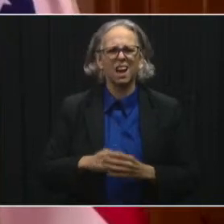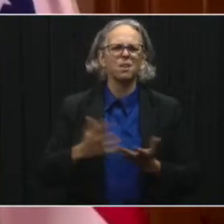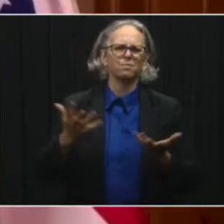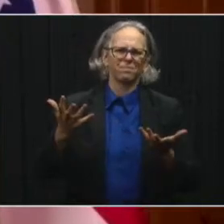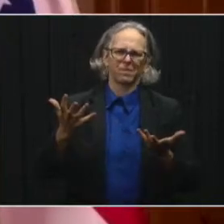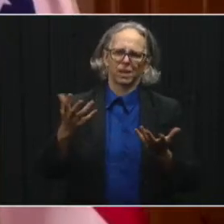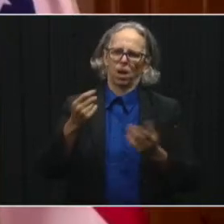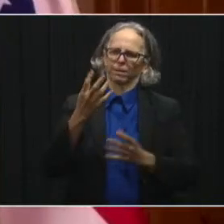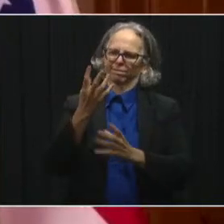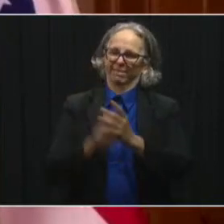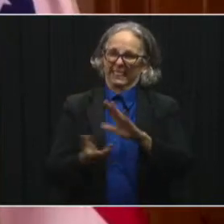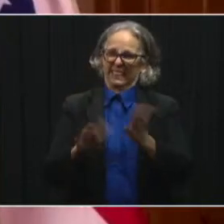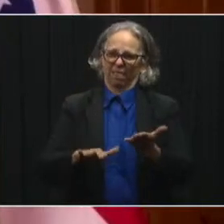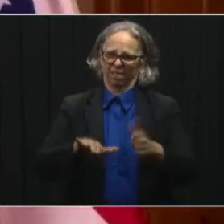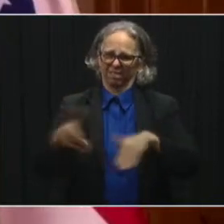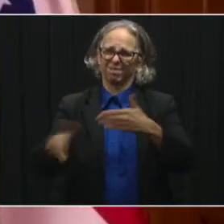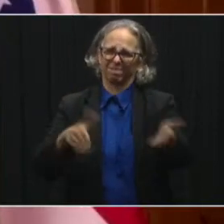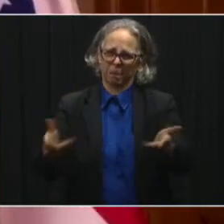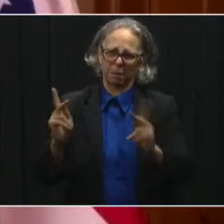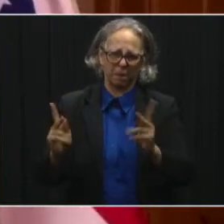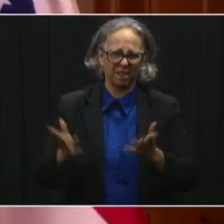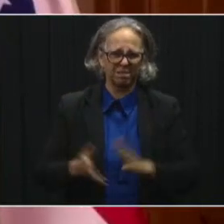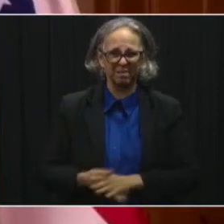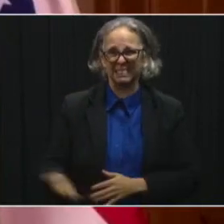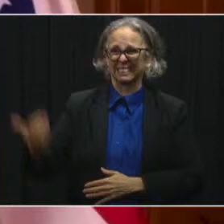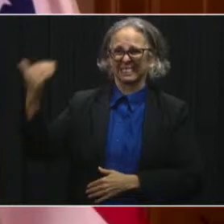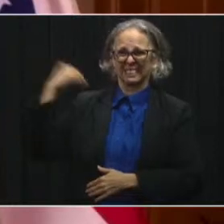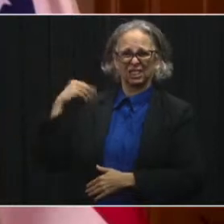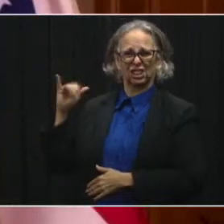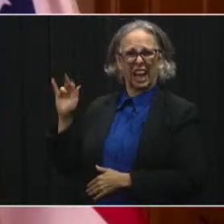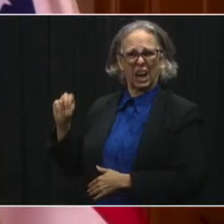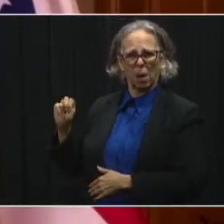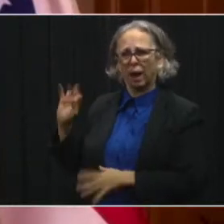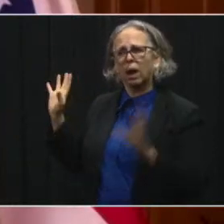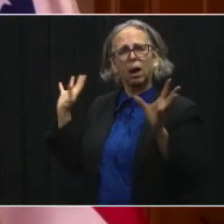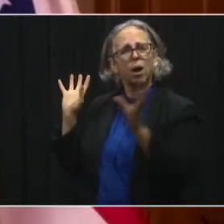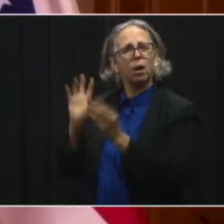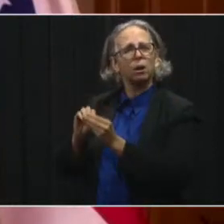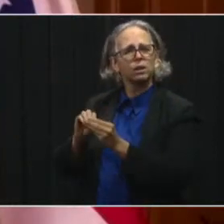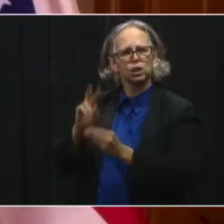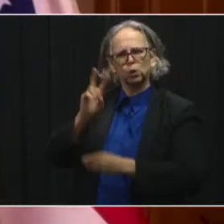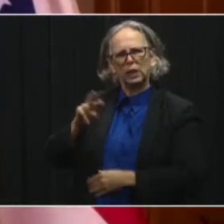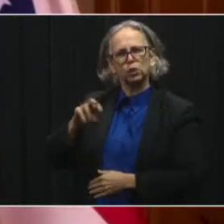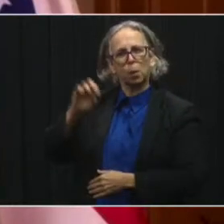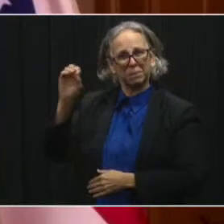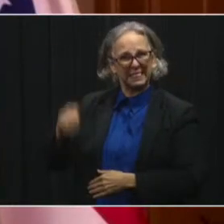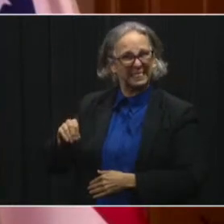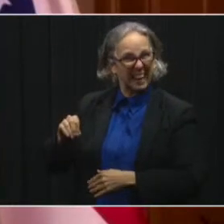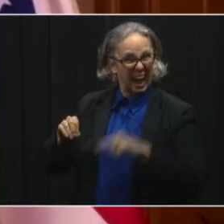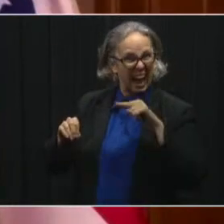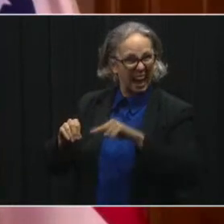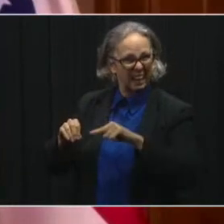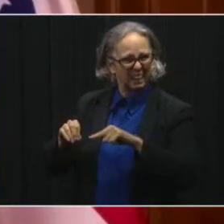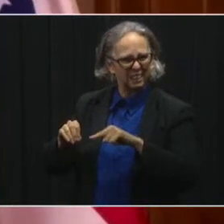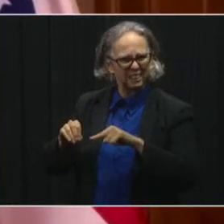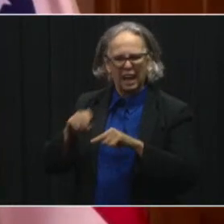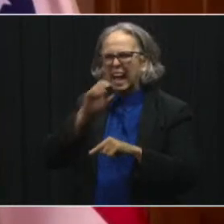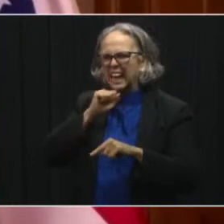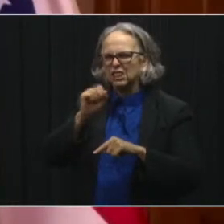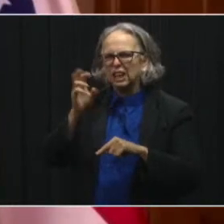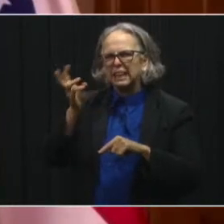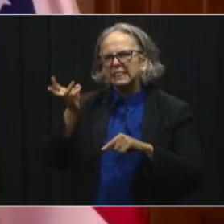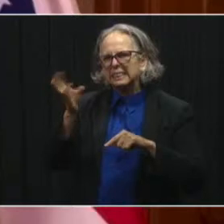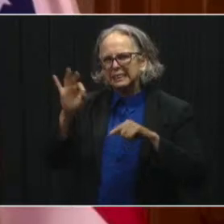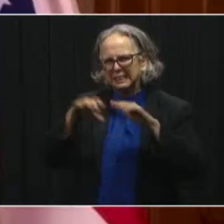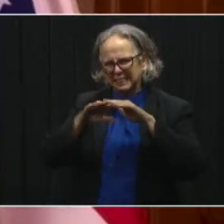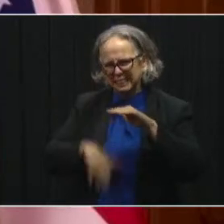In January, 22% of those who died of COVID were 69 years of age or younger. Since death data